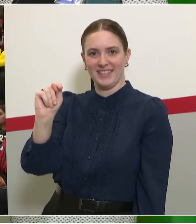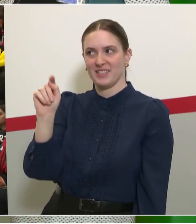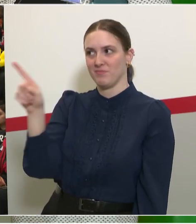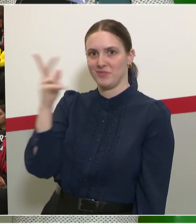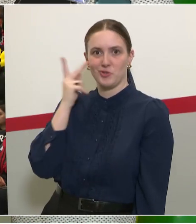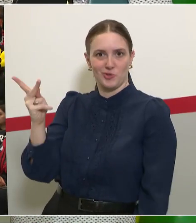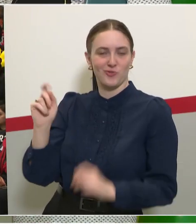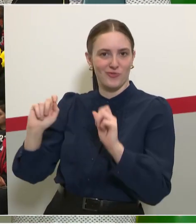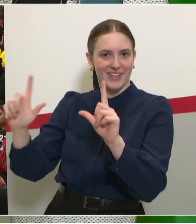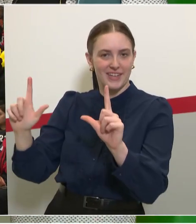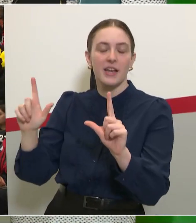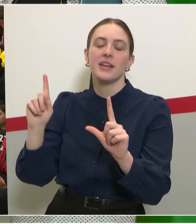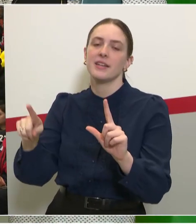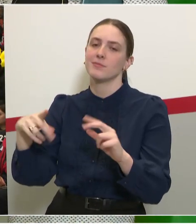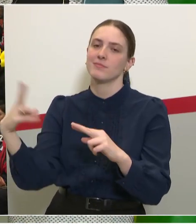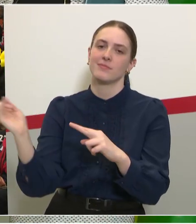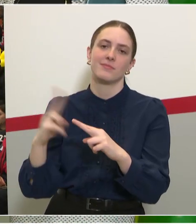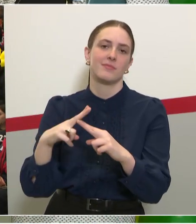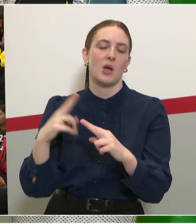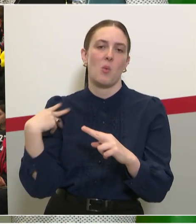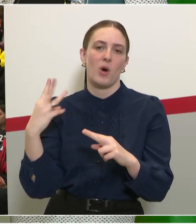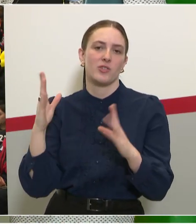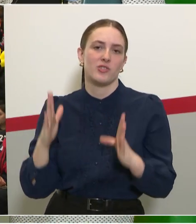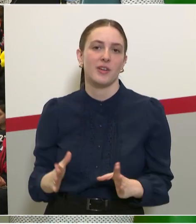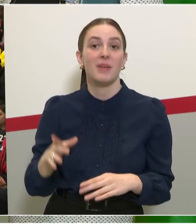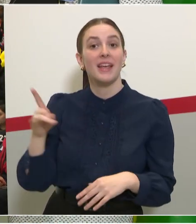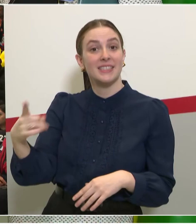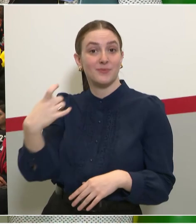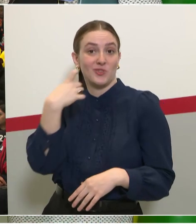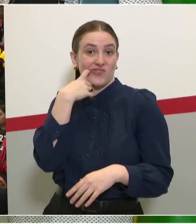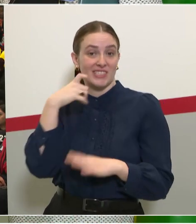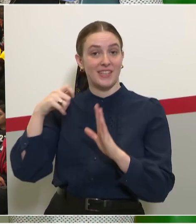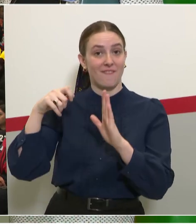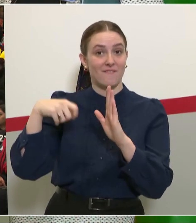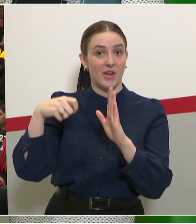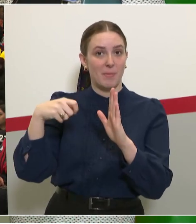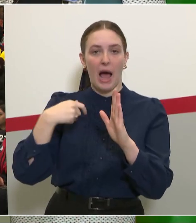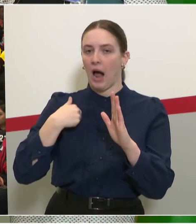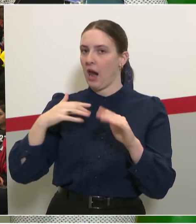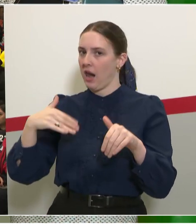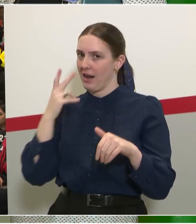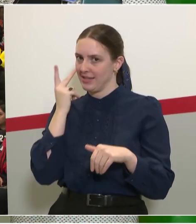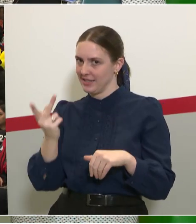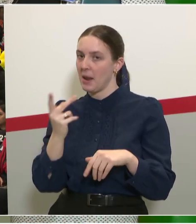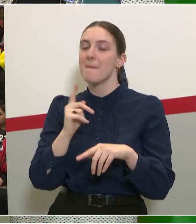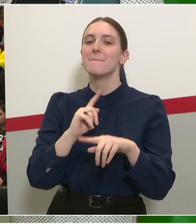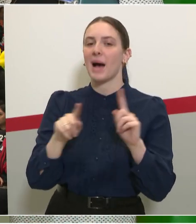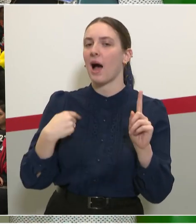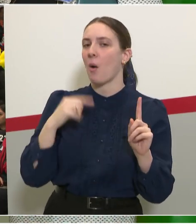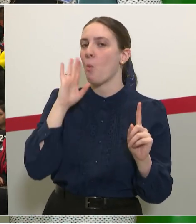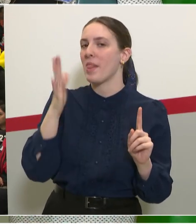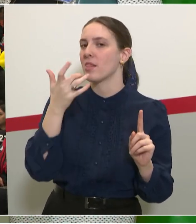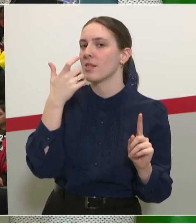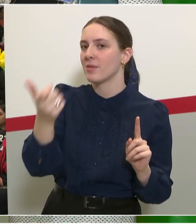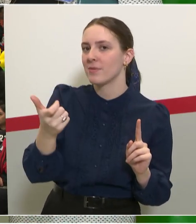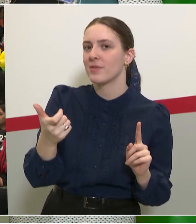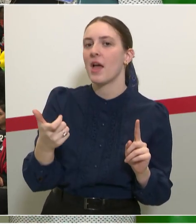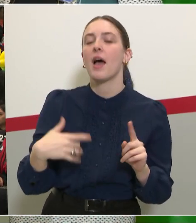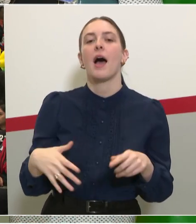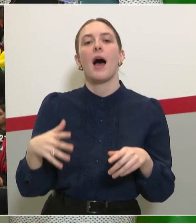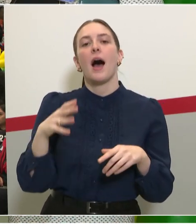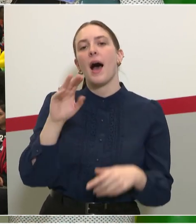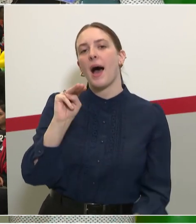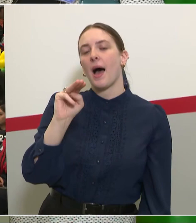Washingtonian who I understand his latest film is, I haven't seen it yet, but I'm going to see it, American